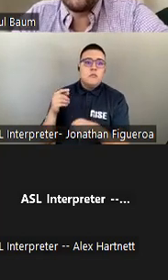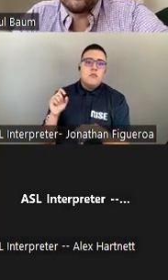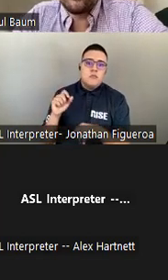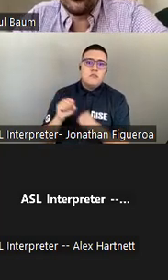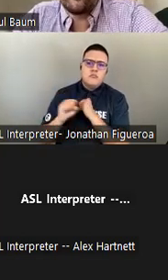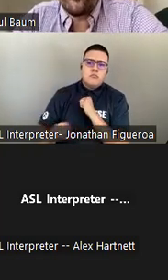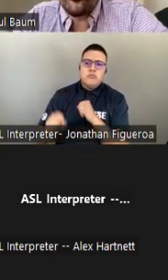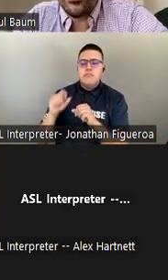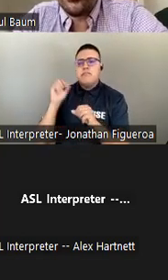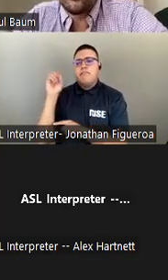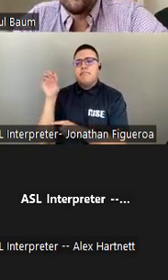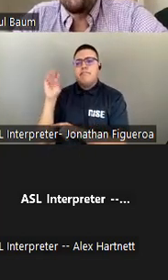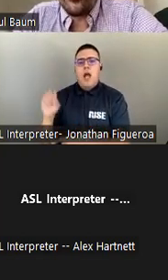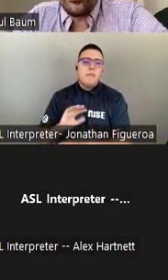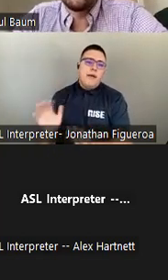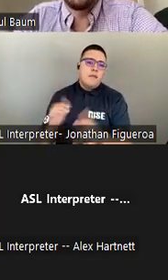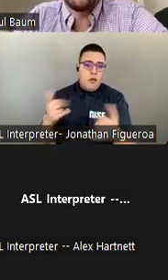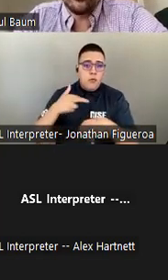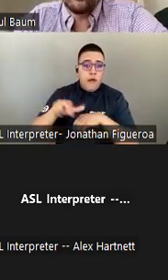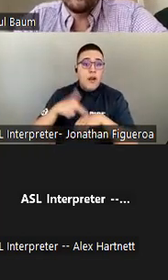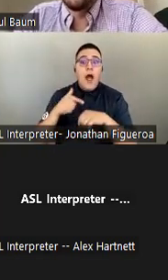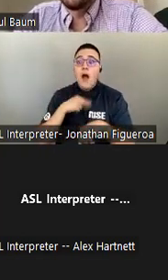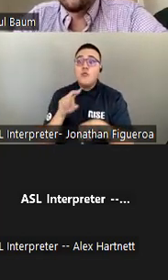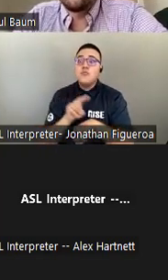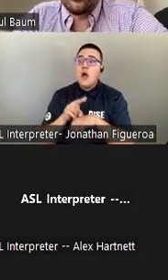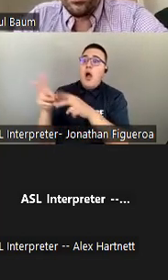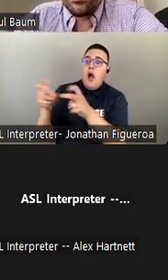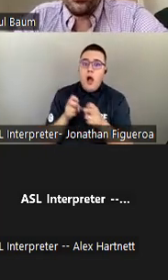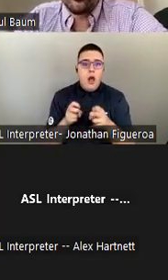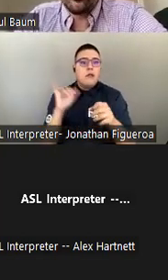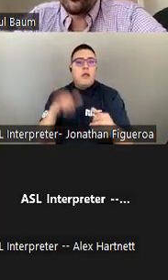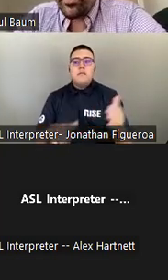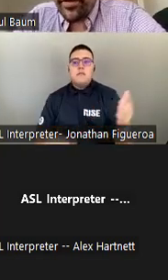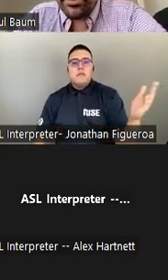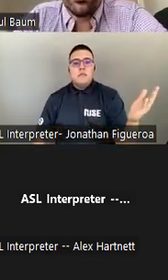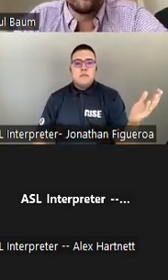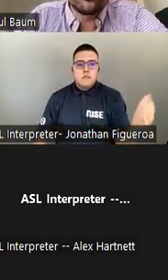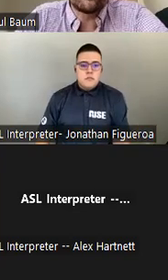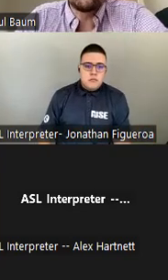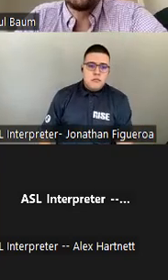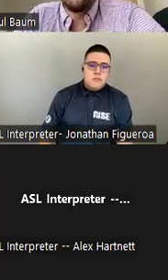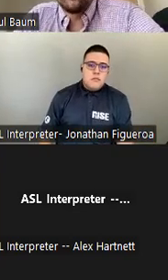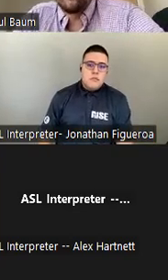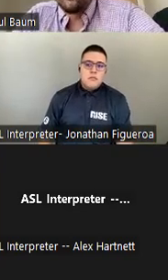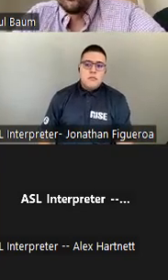my presentation: the Trevor Project, Family Acceptance Project, Centers for Disease Control and Prevention.